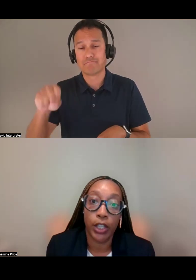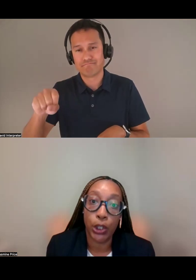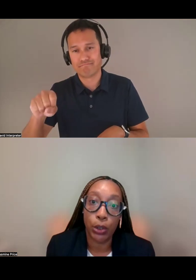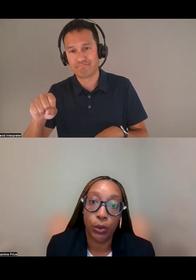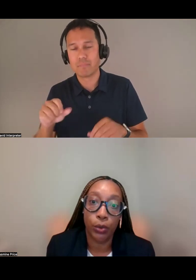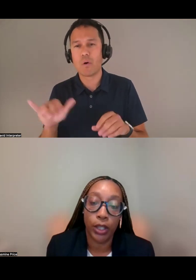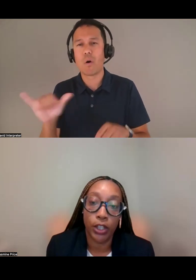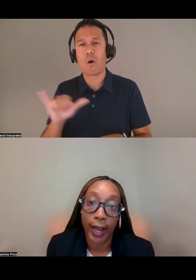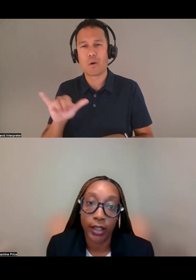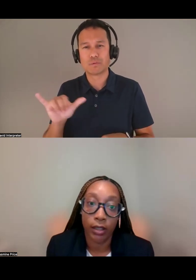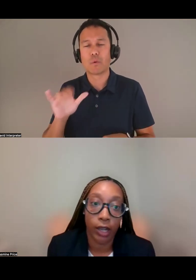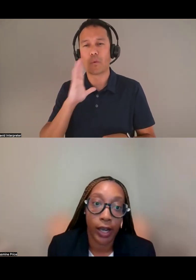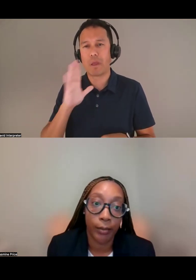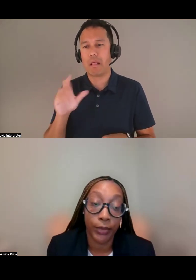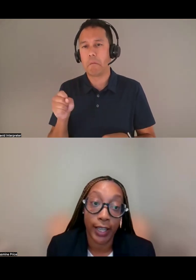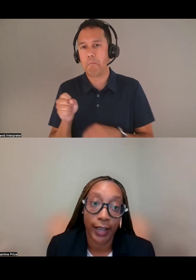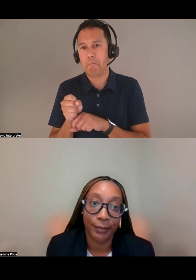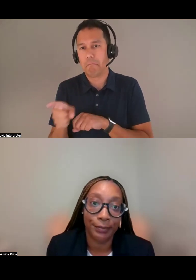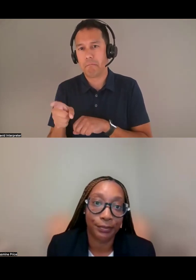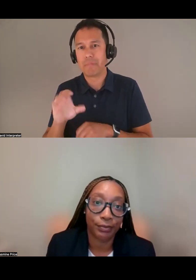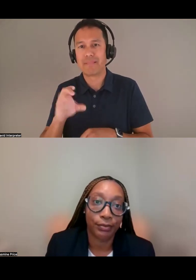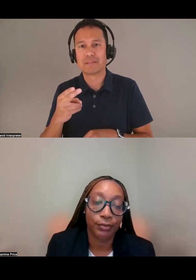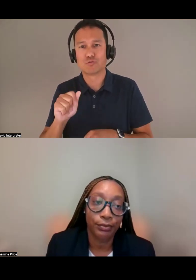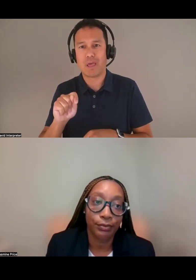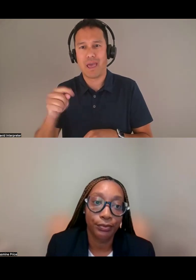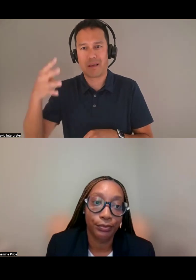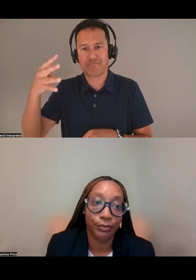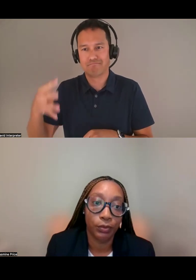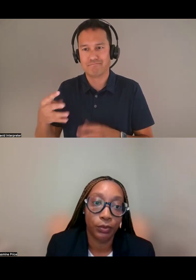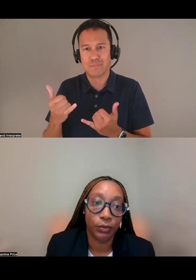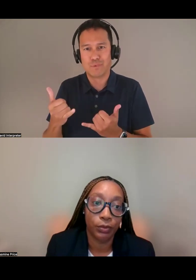dropped into the chat today.